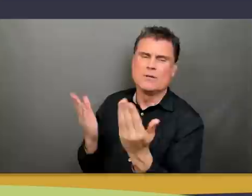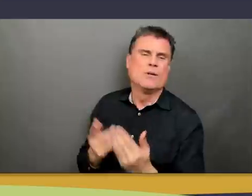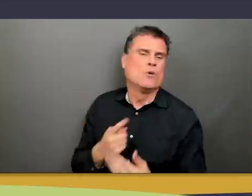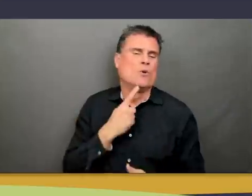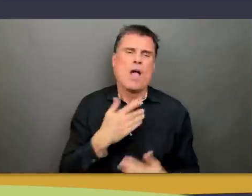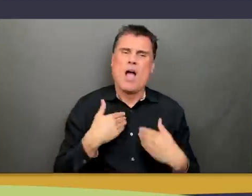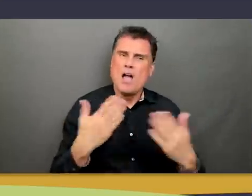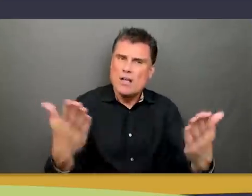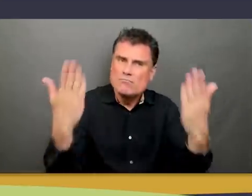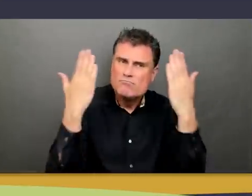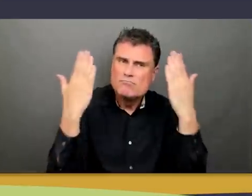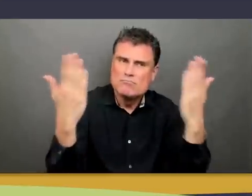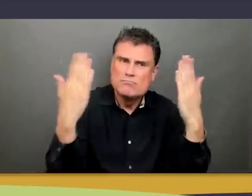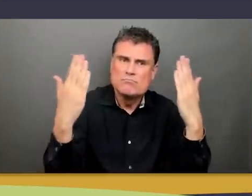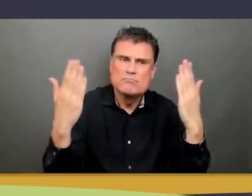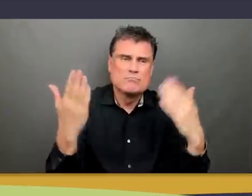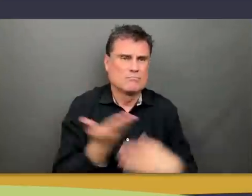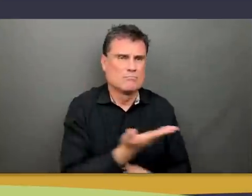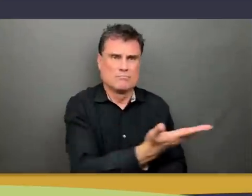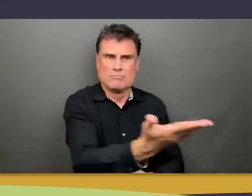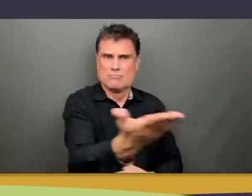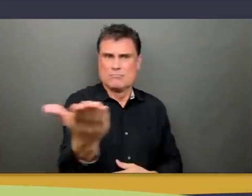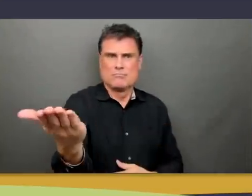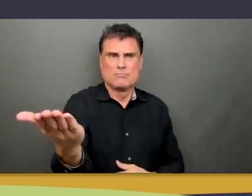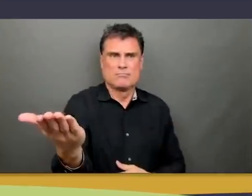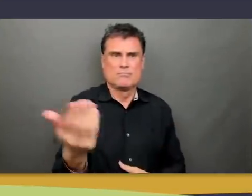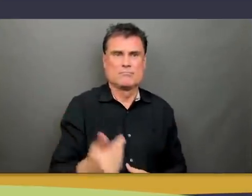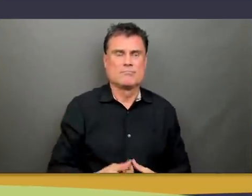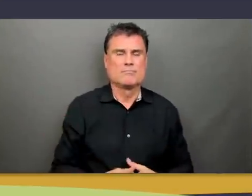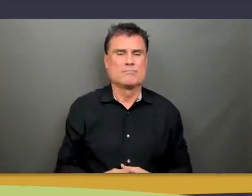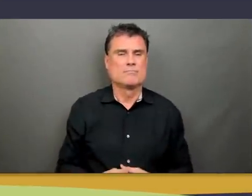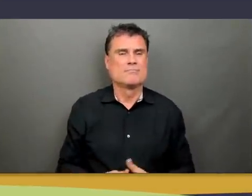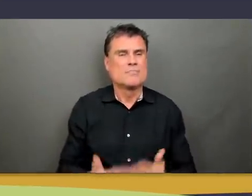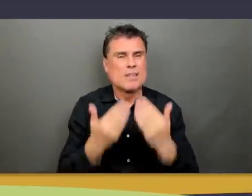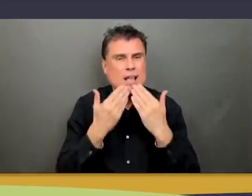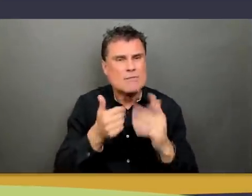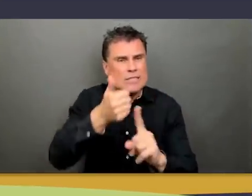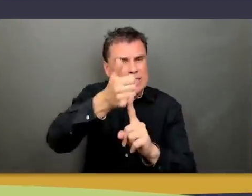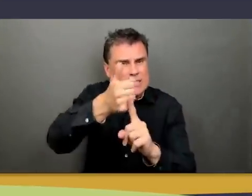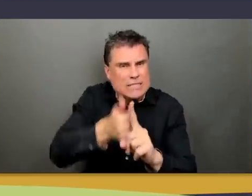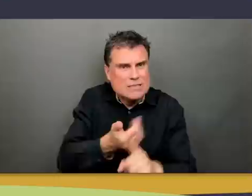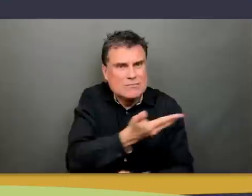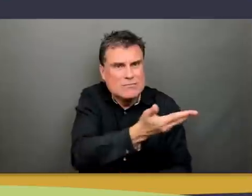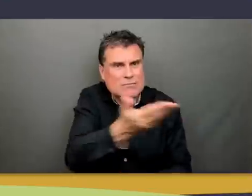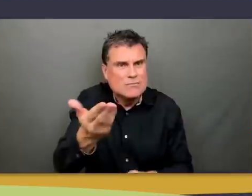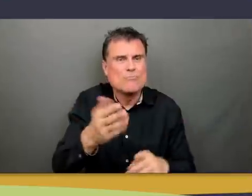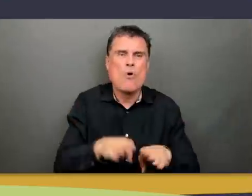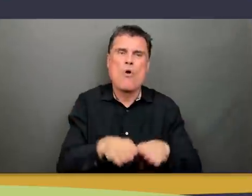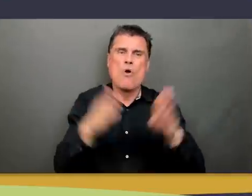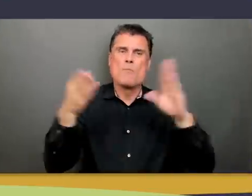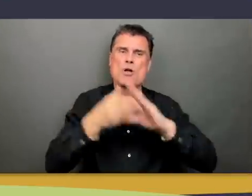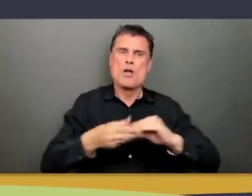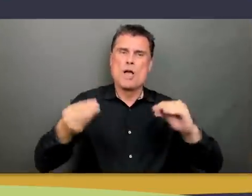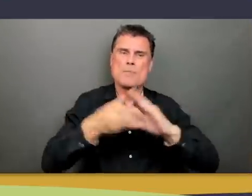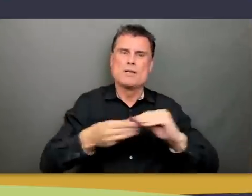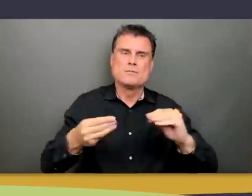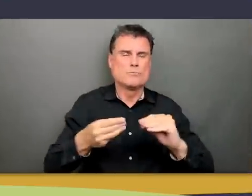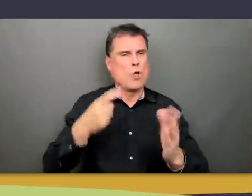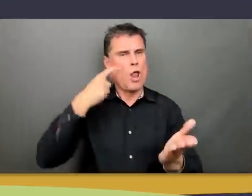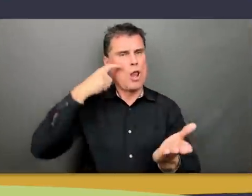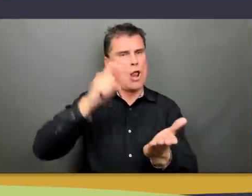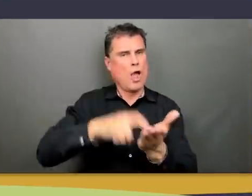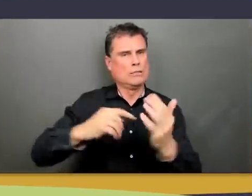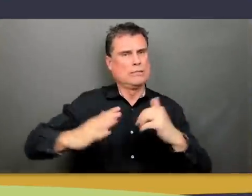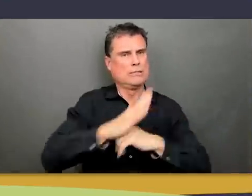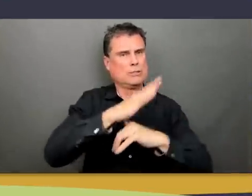before, respecting the land you're on. We heard this numerous times, where you live, whether you're on an island, whether you're couching, whether you're hiding, whether you're